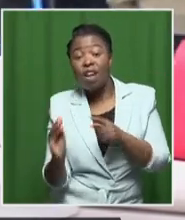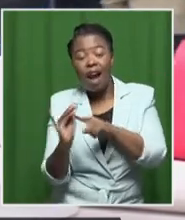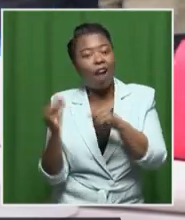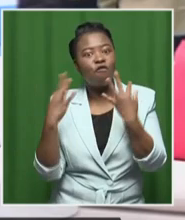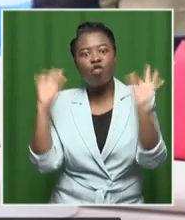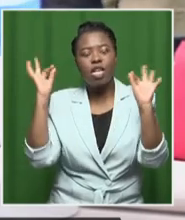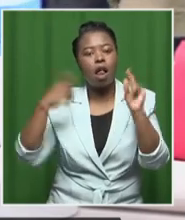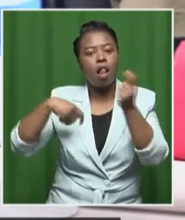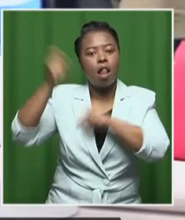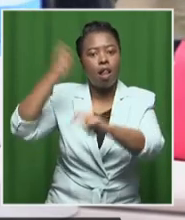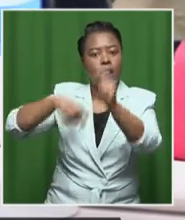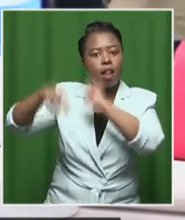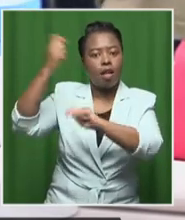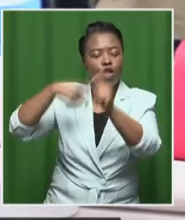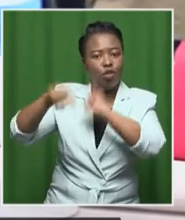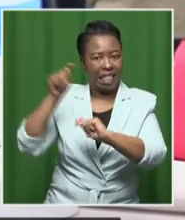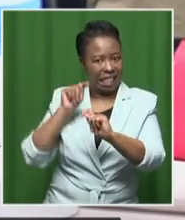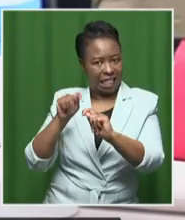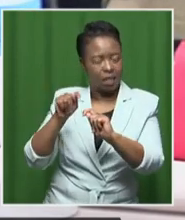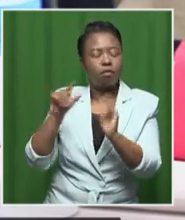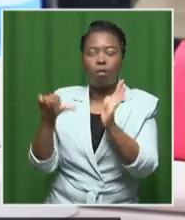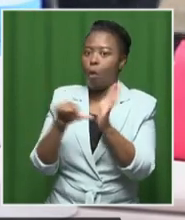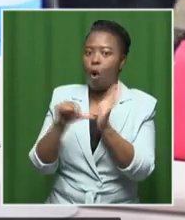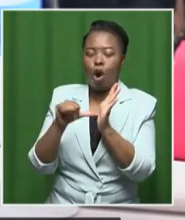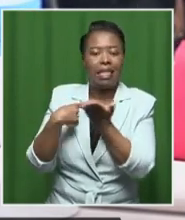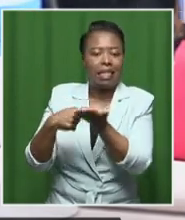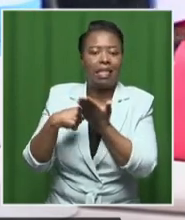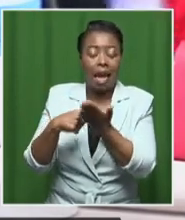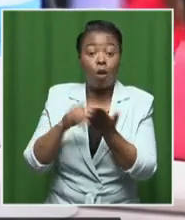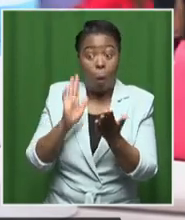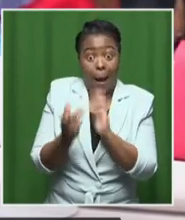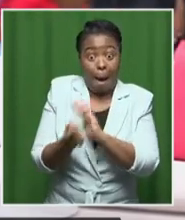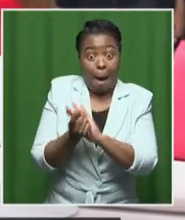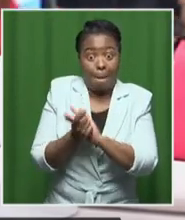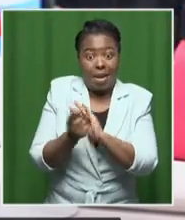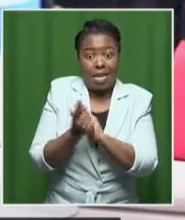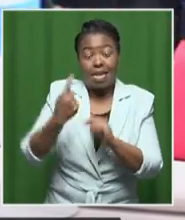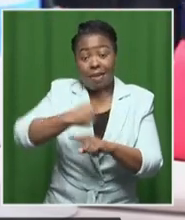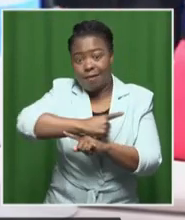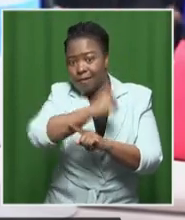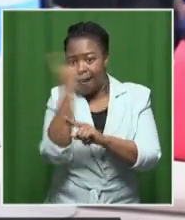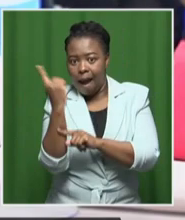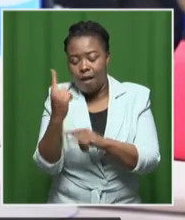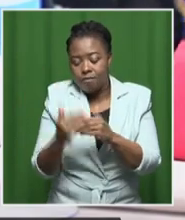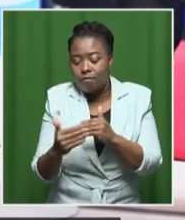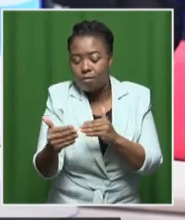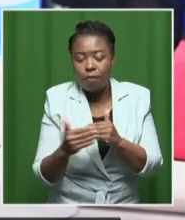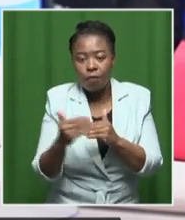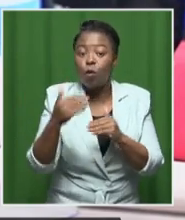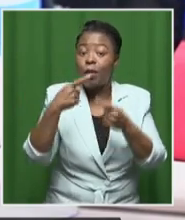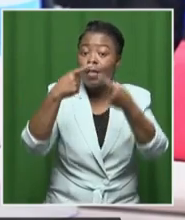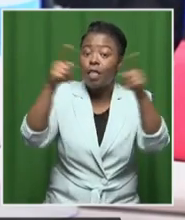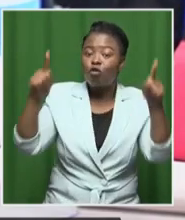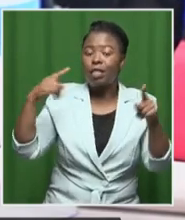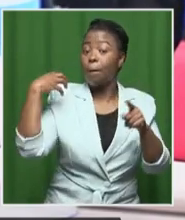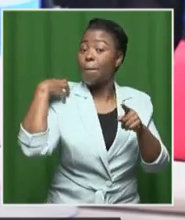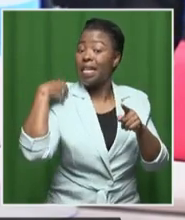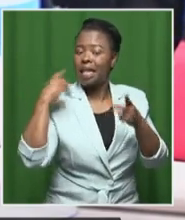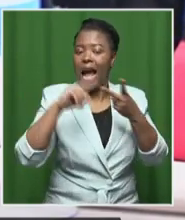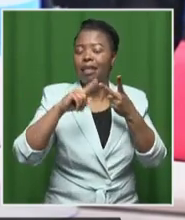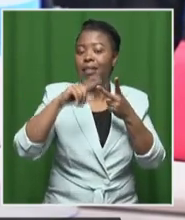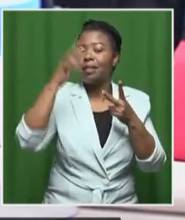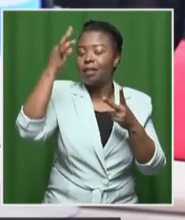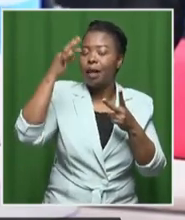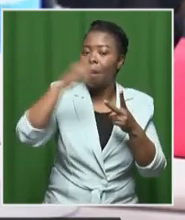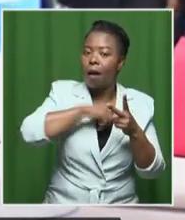there, very, very important. And all of those discussions will get underway throughout the day here with various heads of states or ministers really expected